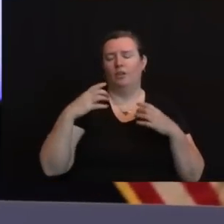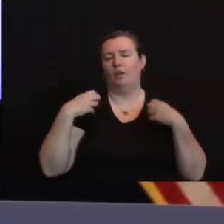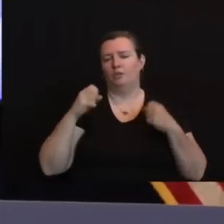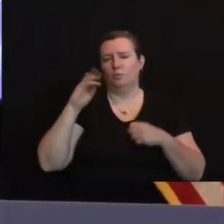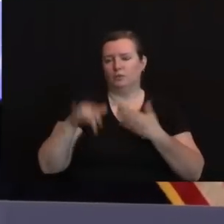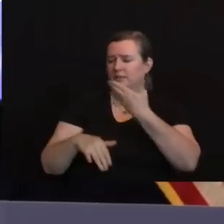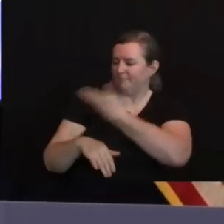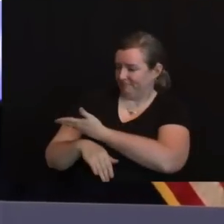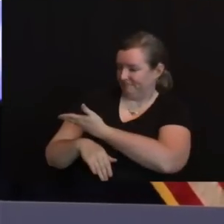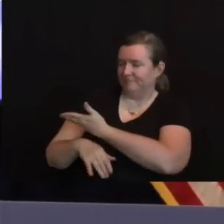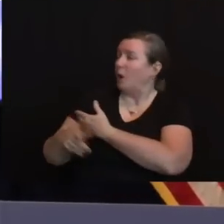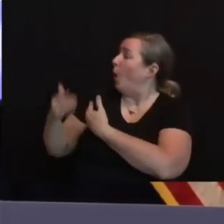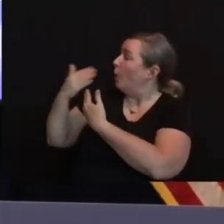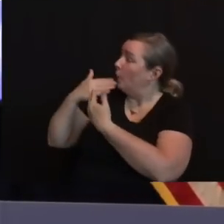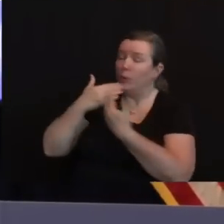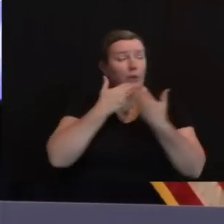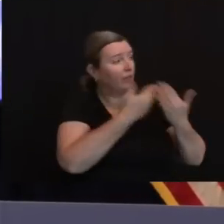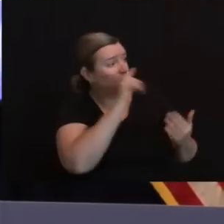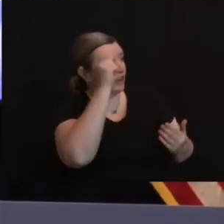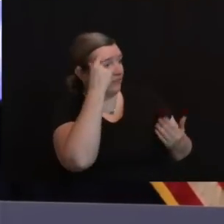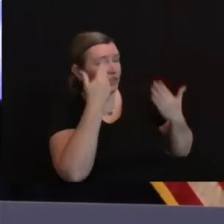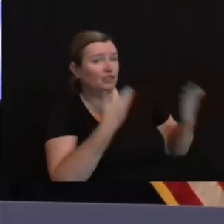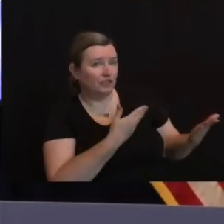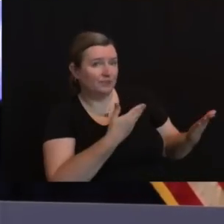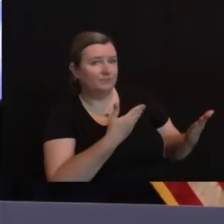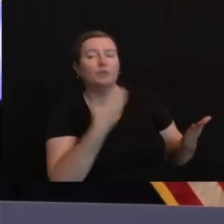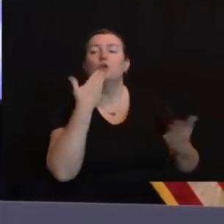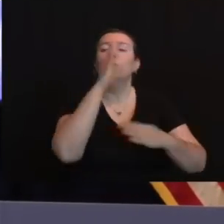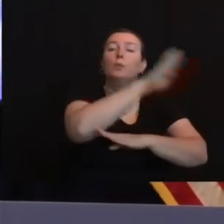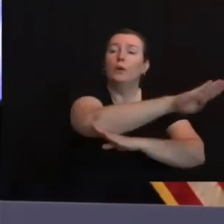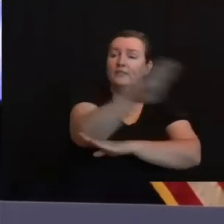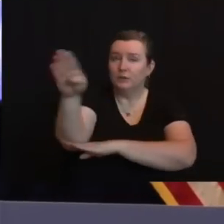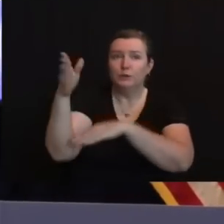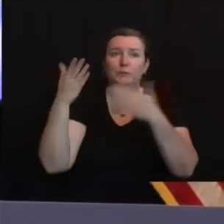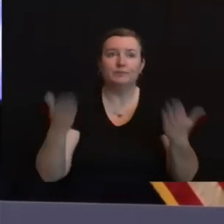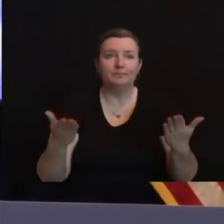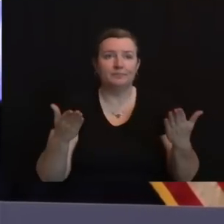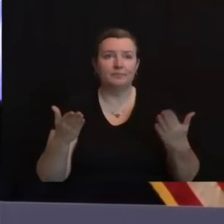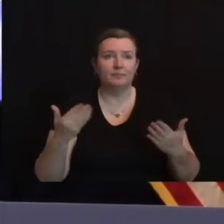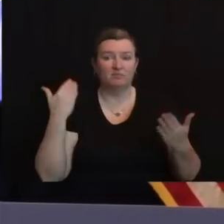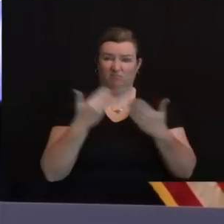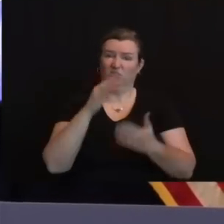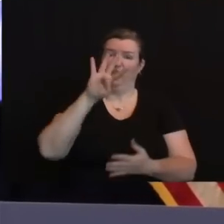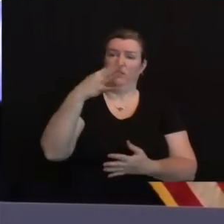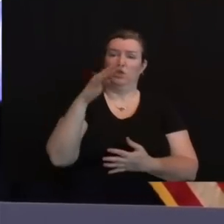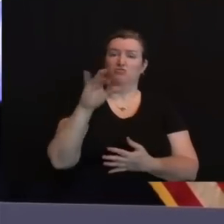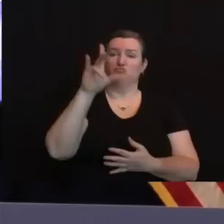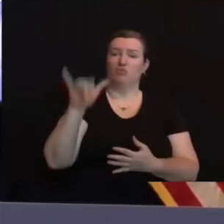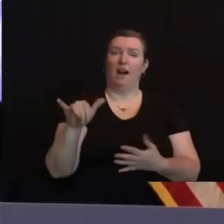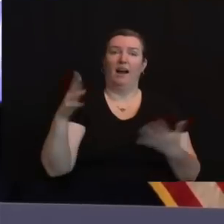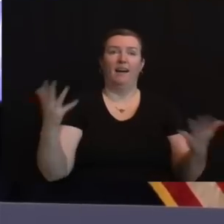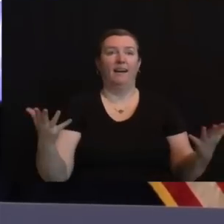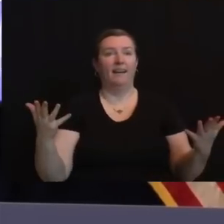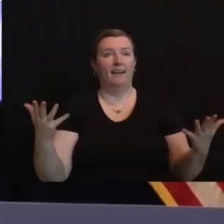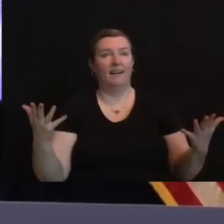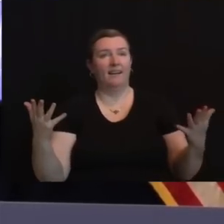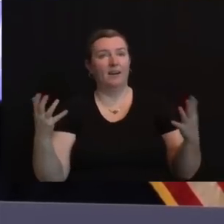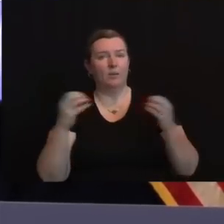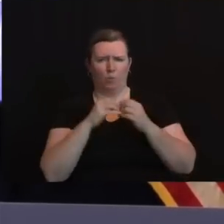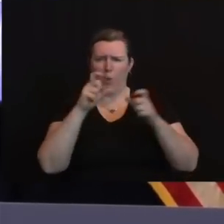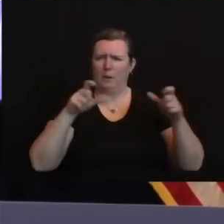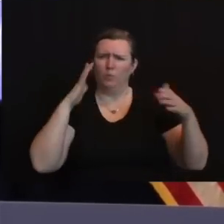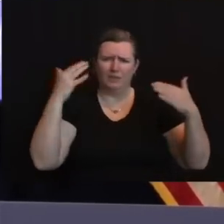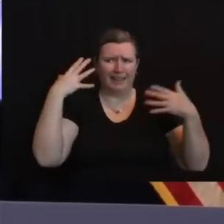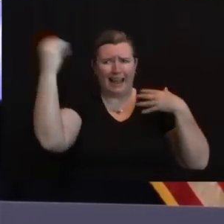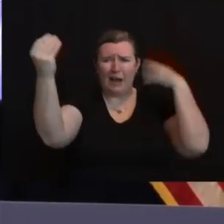Thank you, Governor, and good afternoon. Well, as we prepare for the July 4th holiday weekend, we expect more residents to be out in our